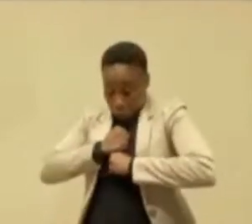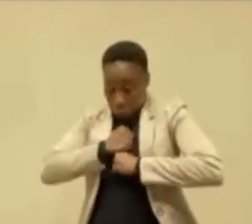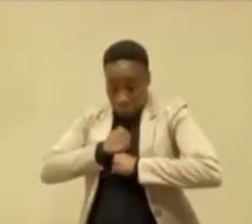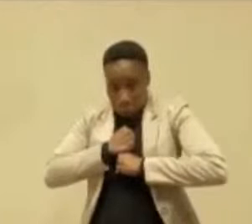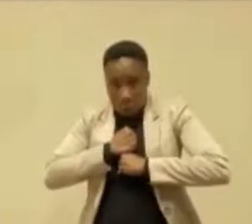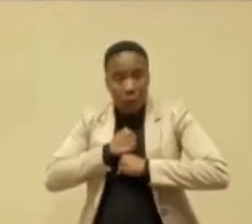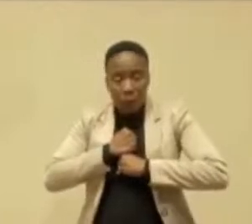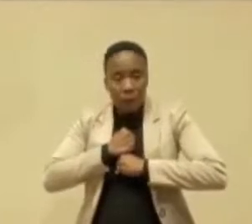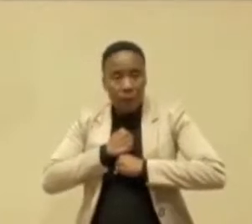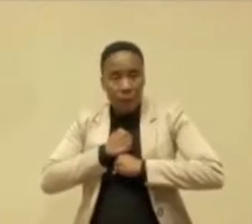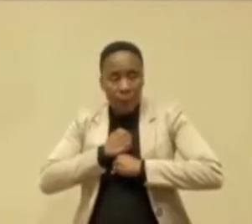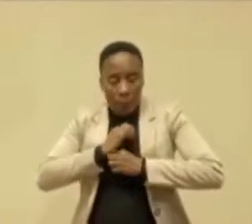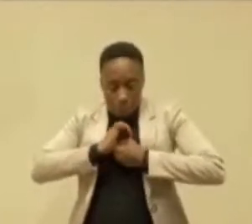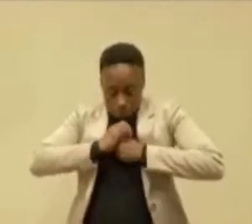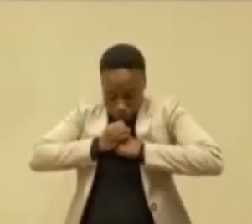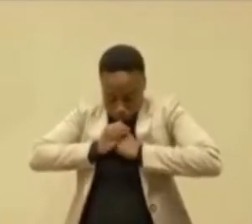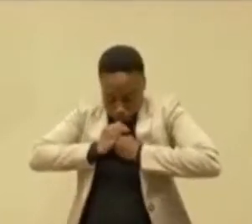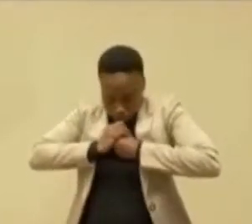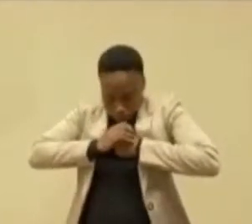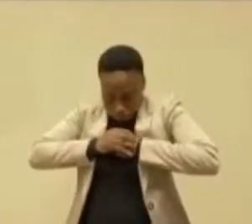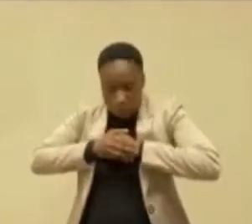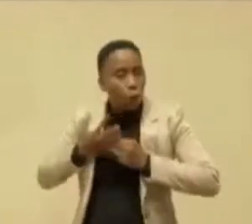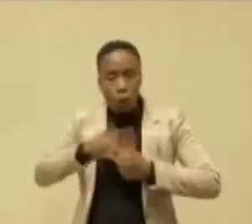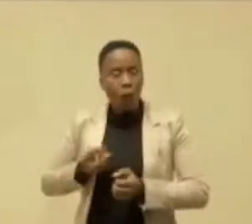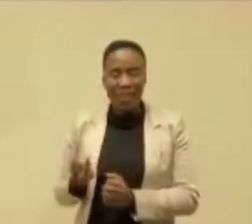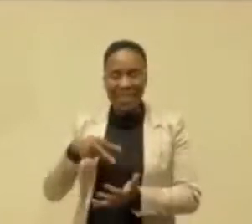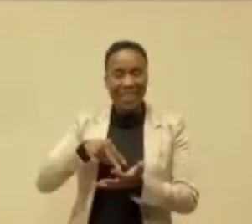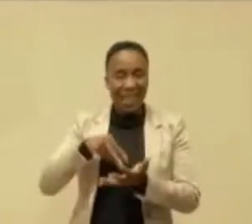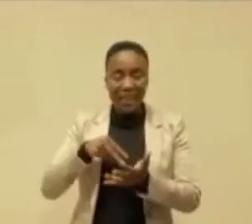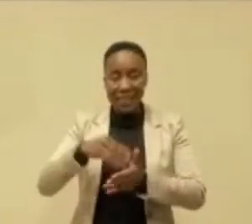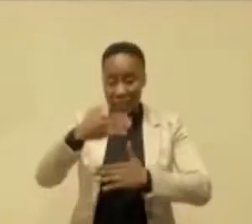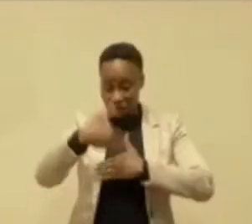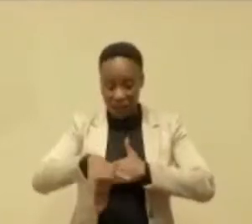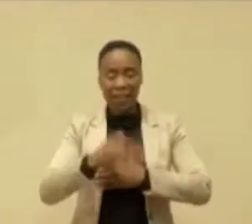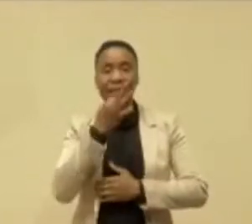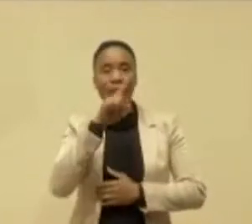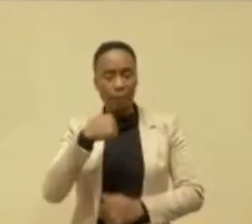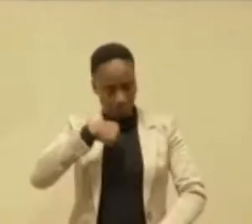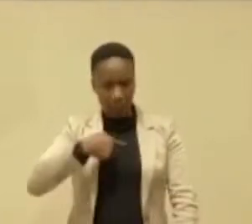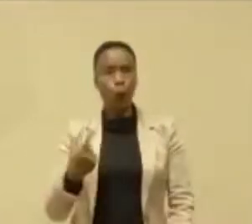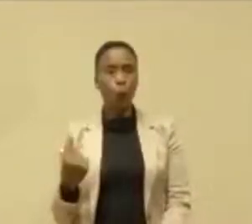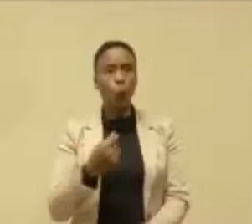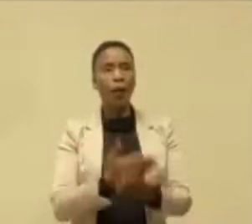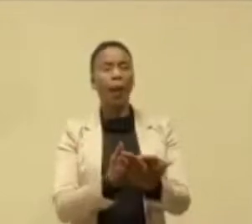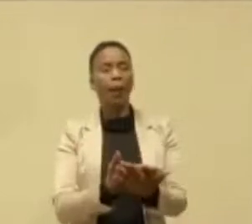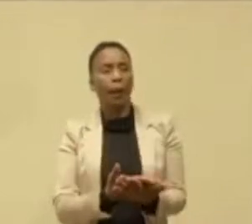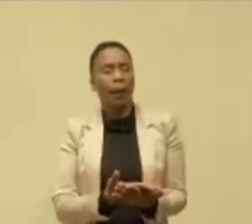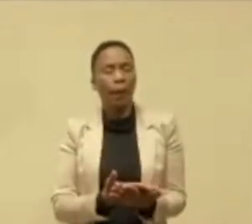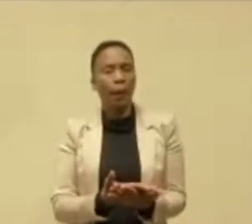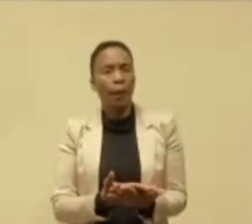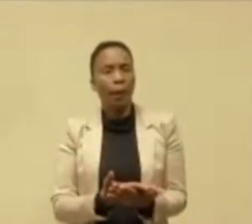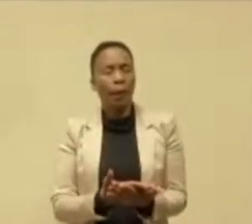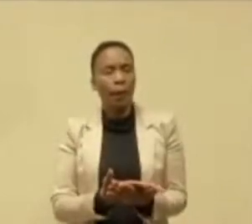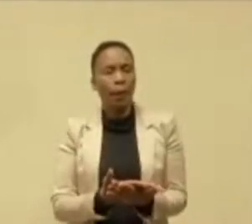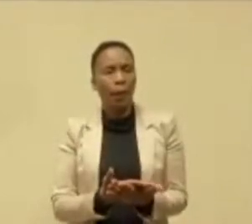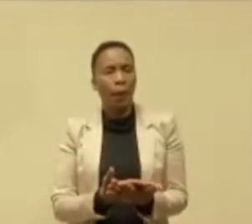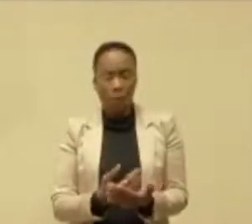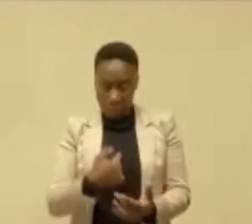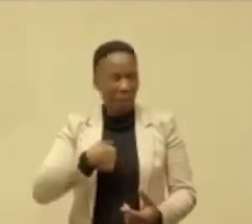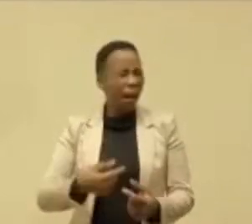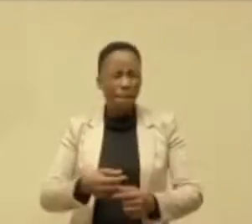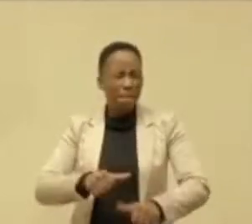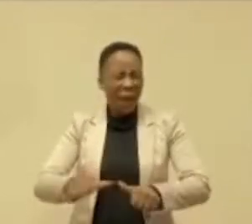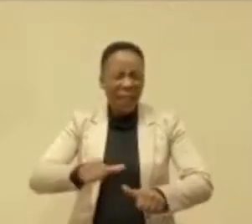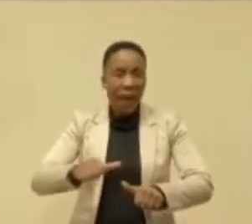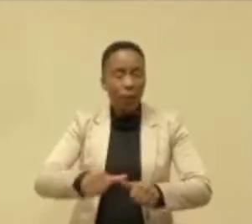it's just that we don't want to stand in front and say i can do it i can do it even far much better